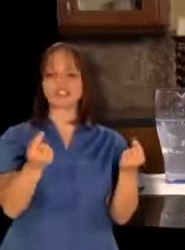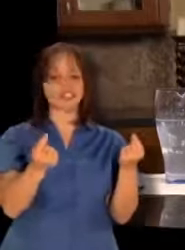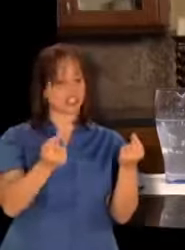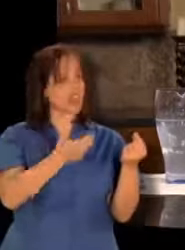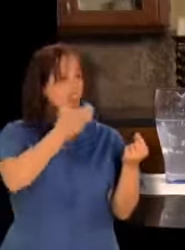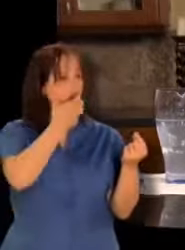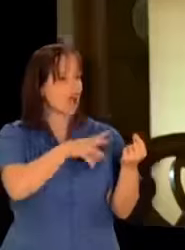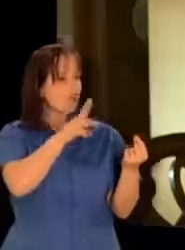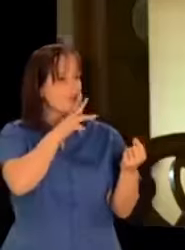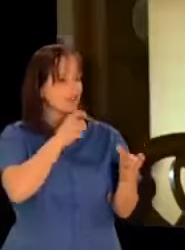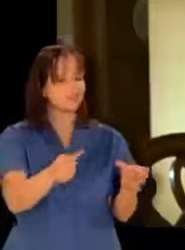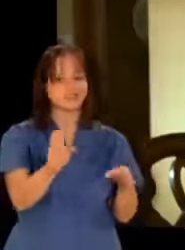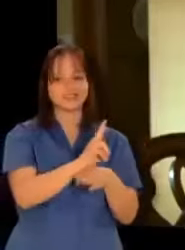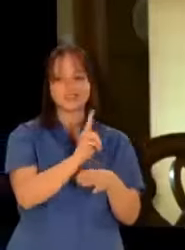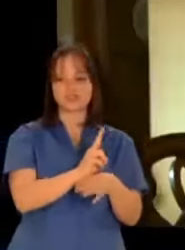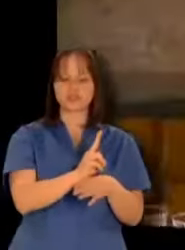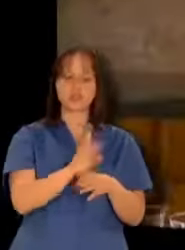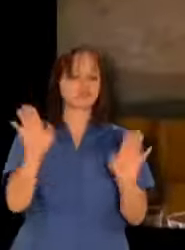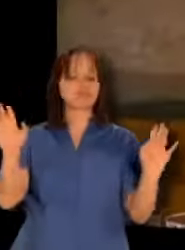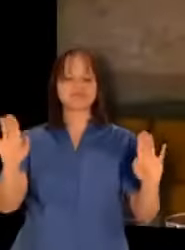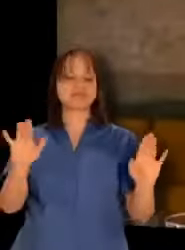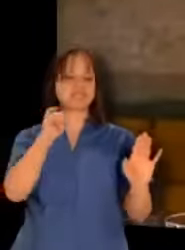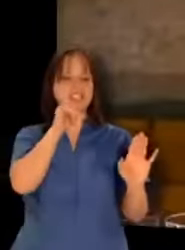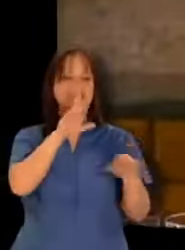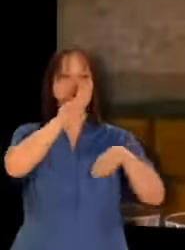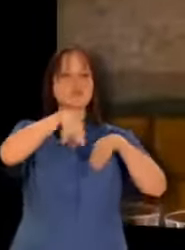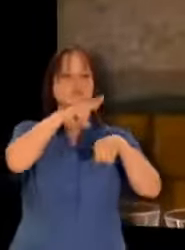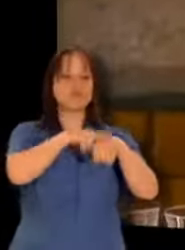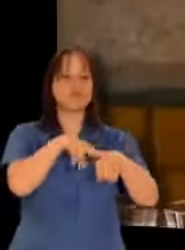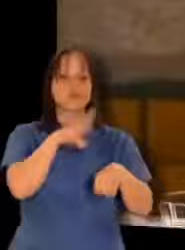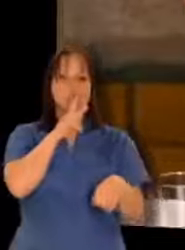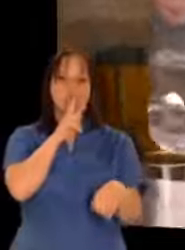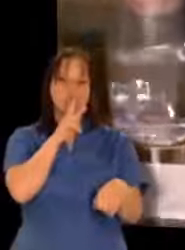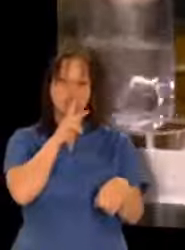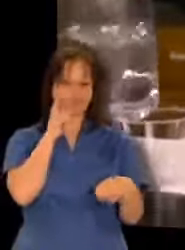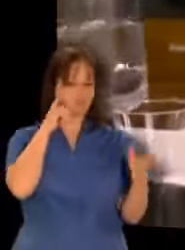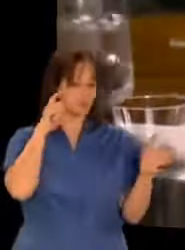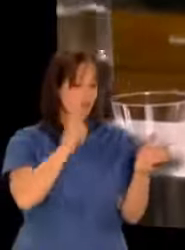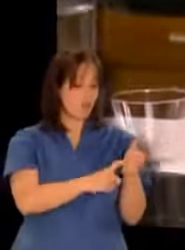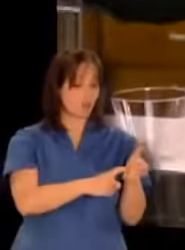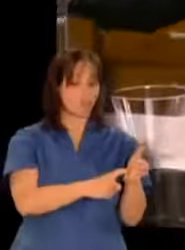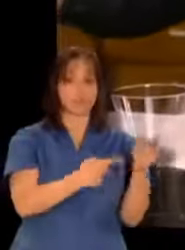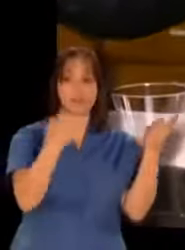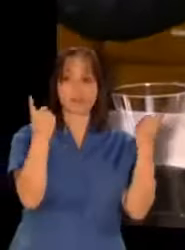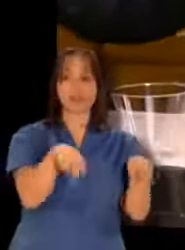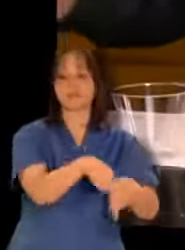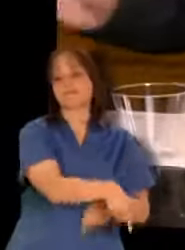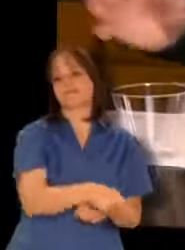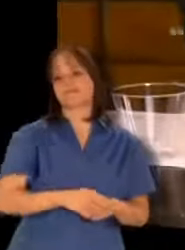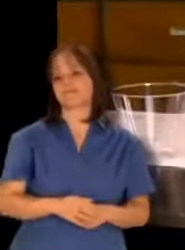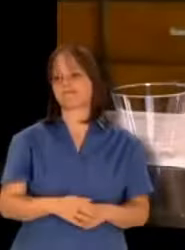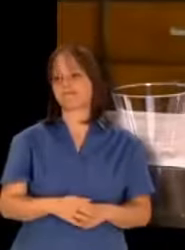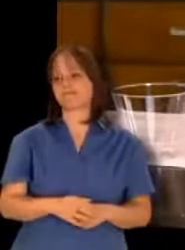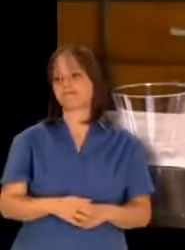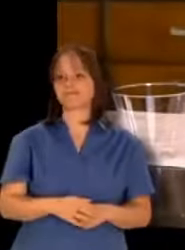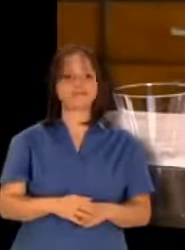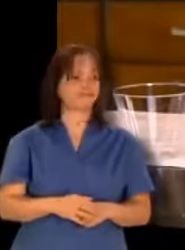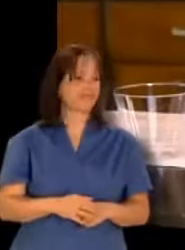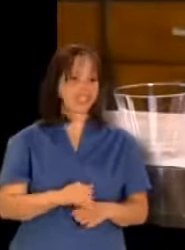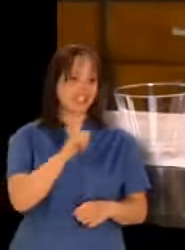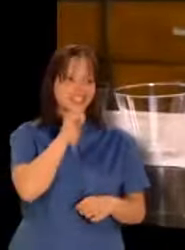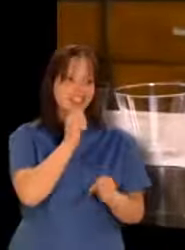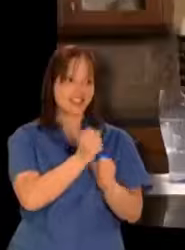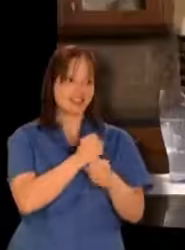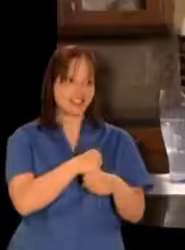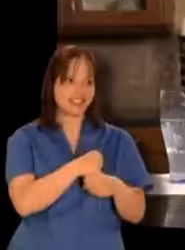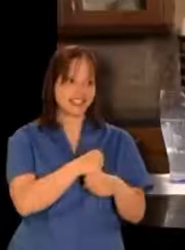have to heat the water. So we're going to take room temperature tap water. And notice what's happening. It's not making tea,